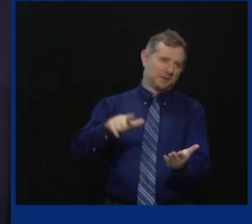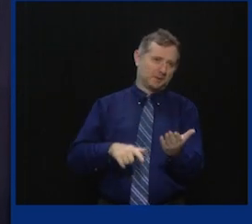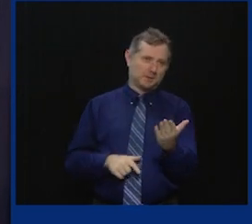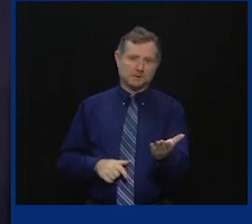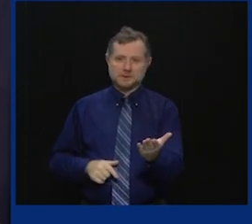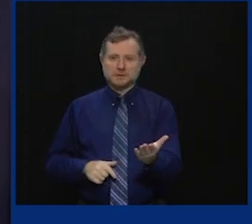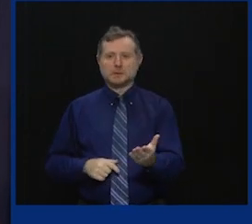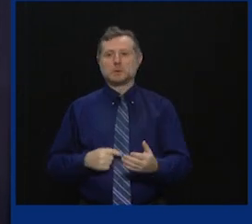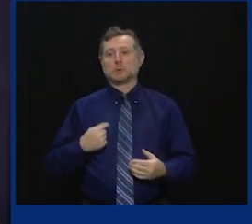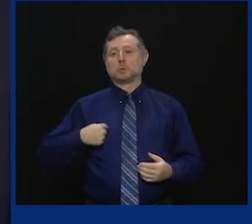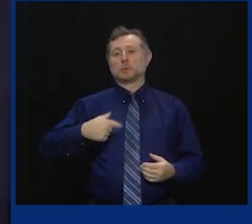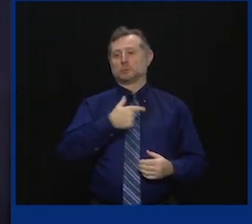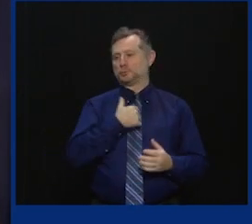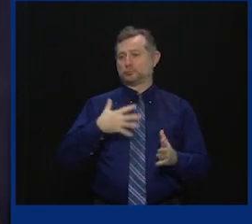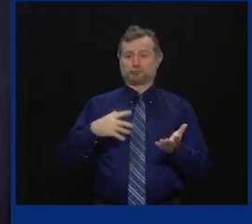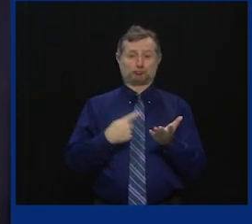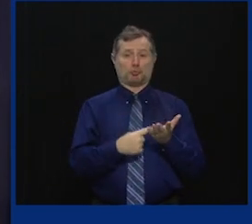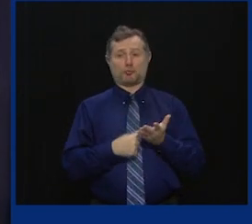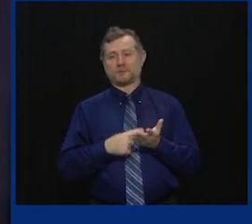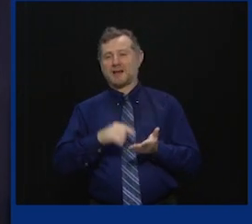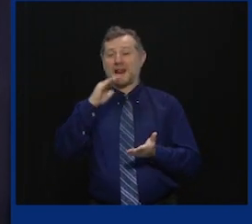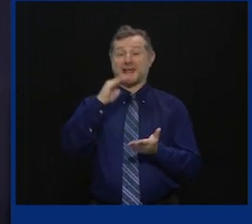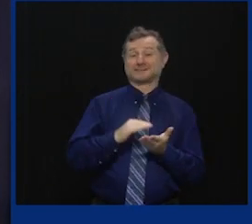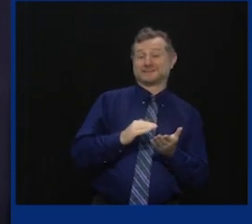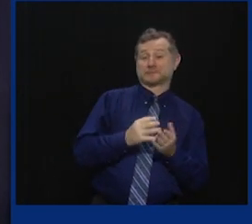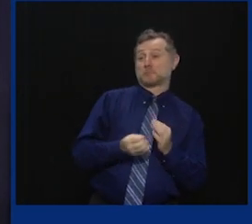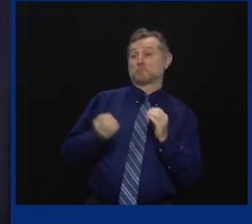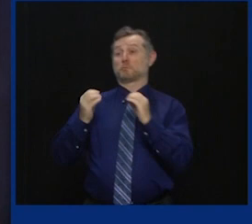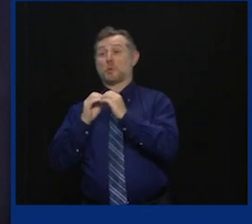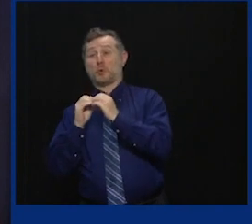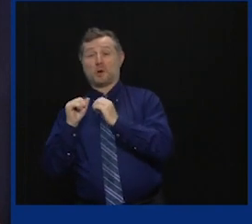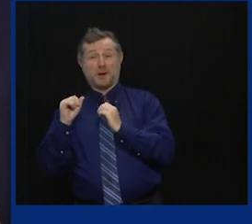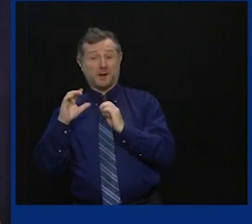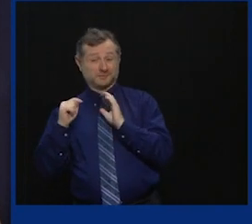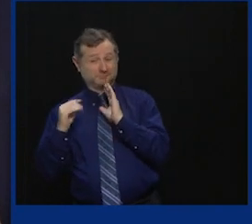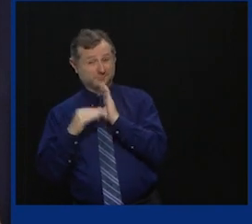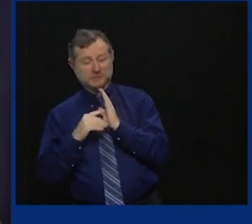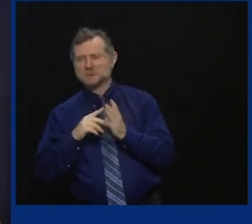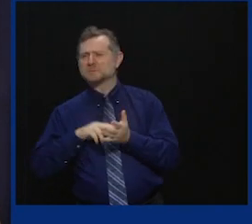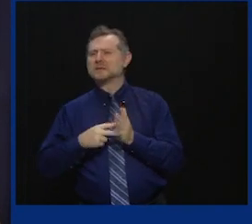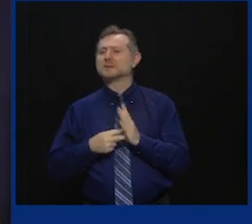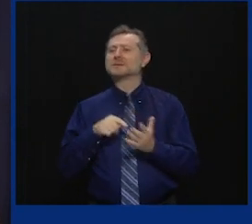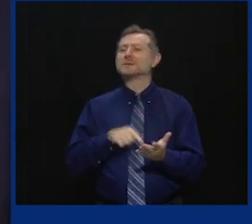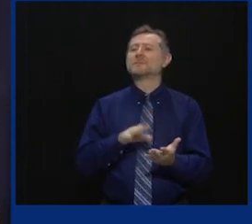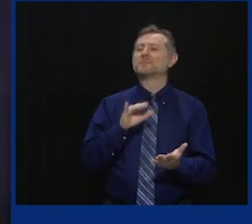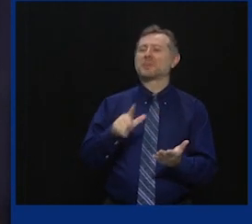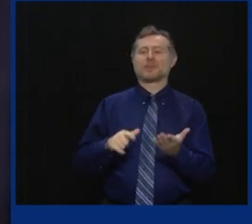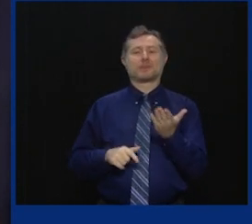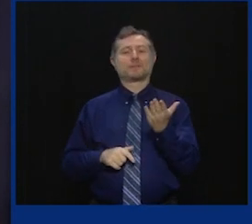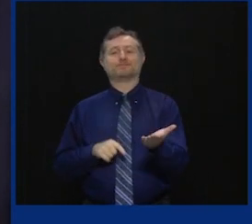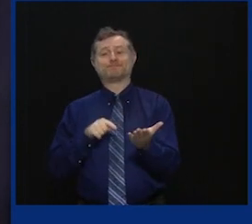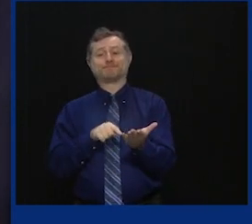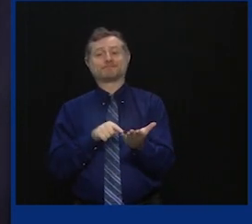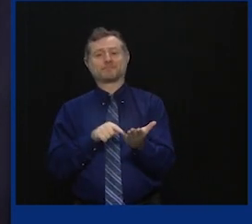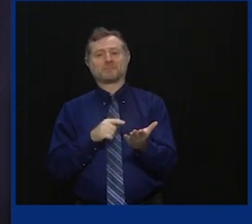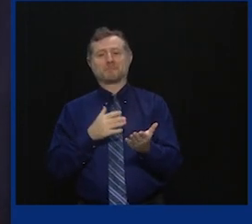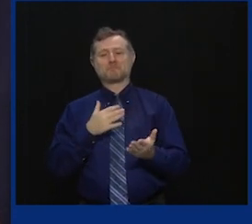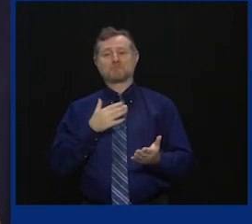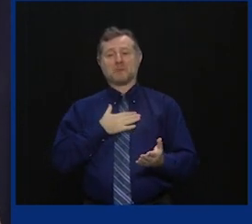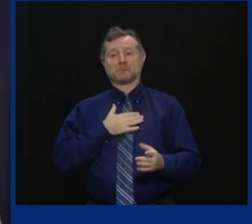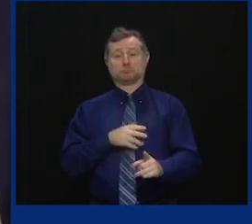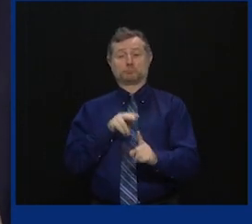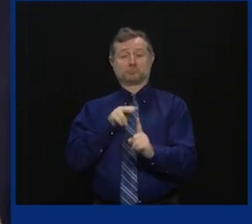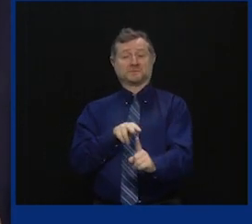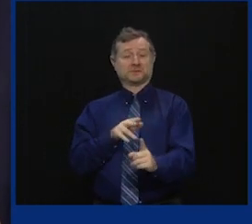more and the meaning of this bill as I understand it, I have to speak of it as a nurse. And my theory